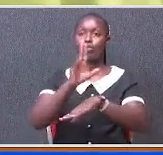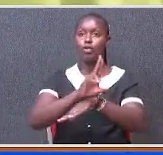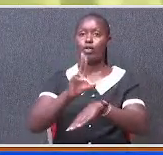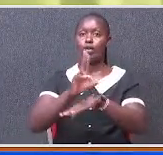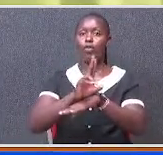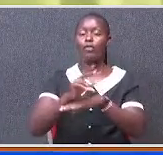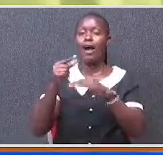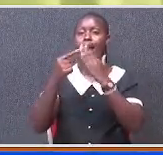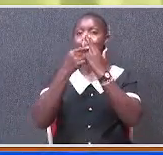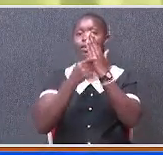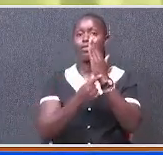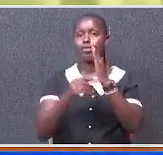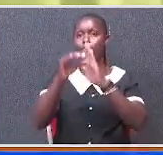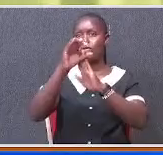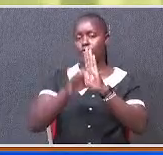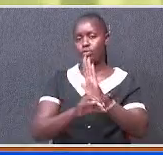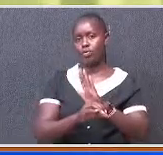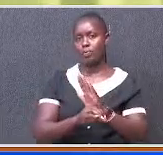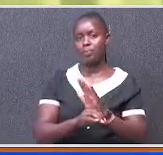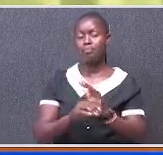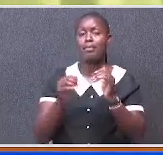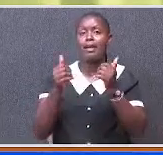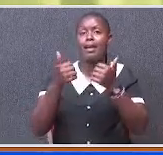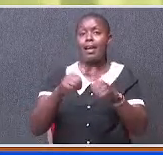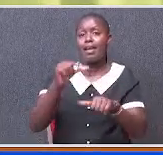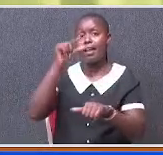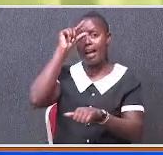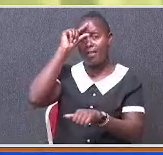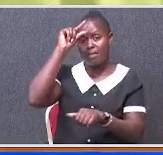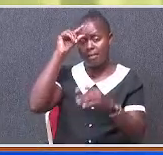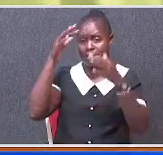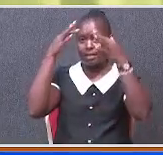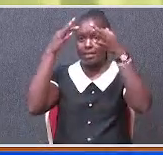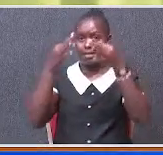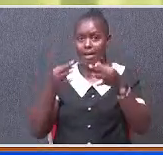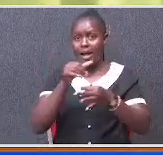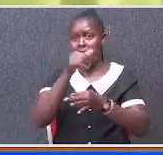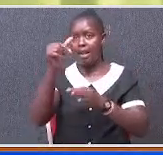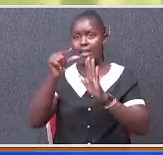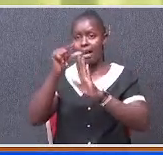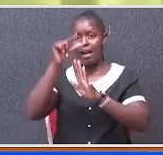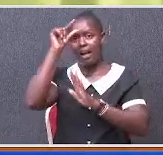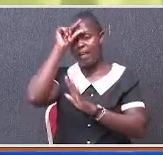any government agency that decides to take another government agency to court,